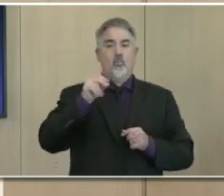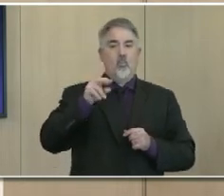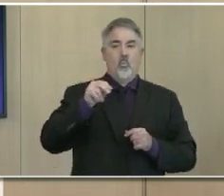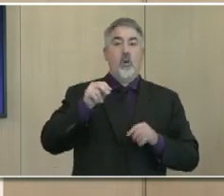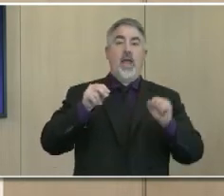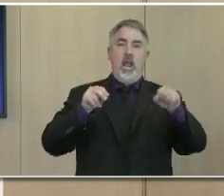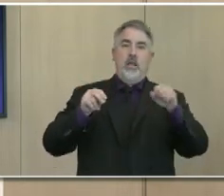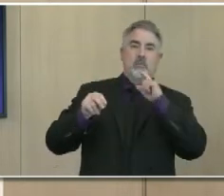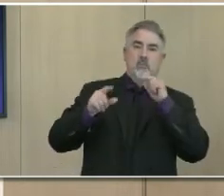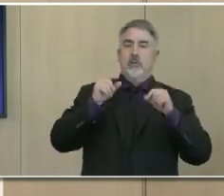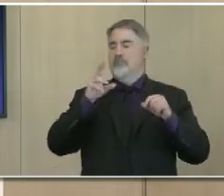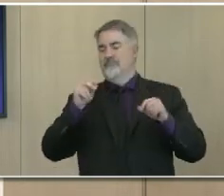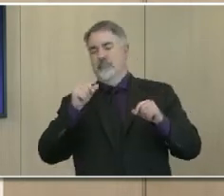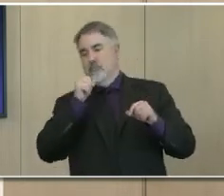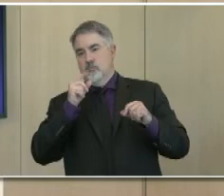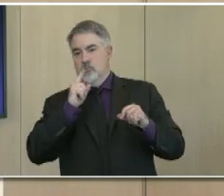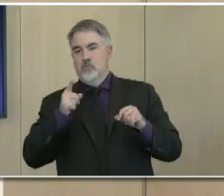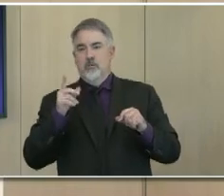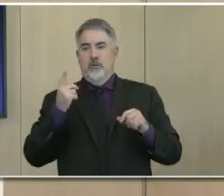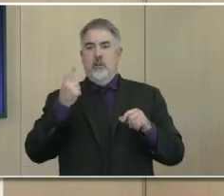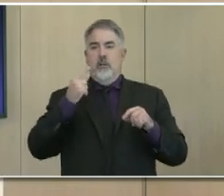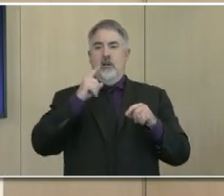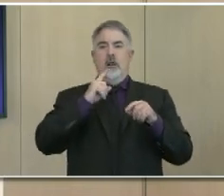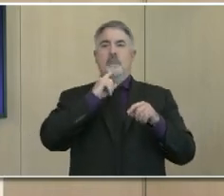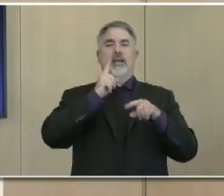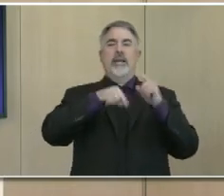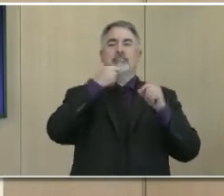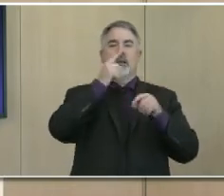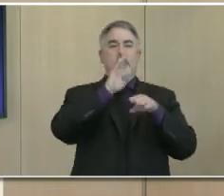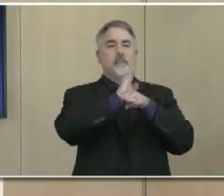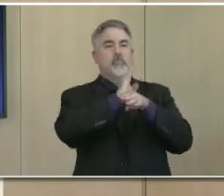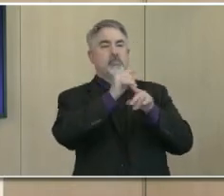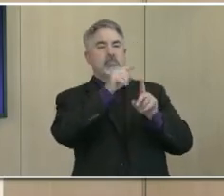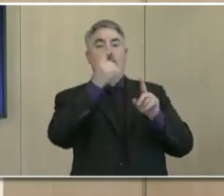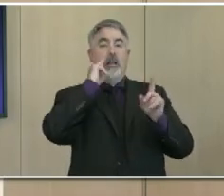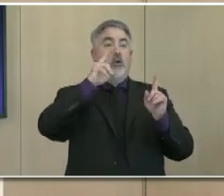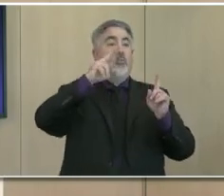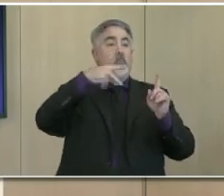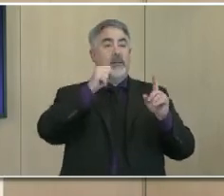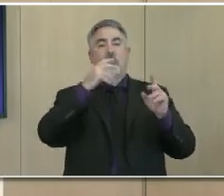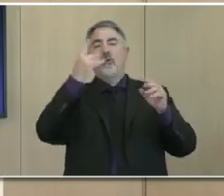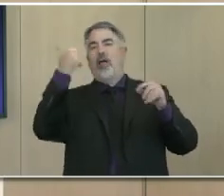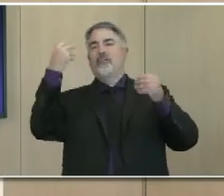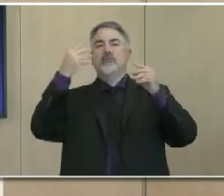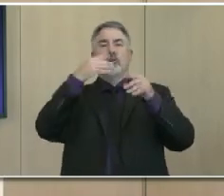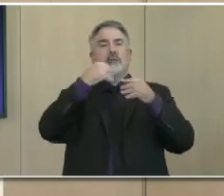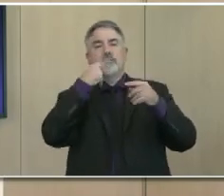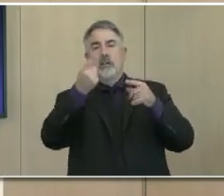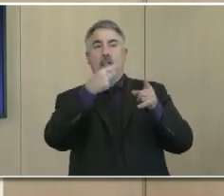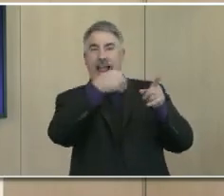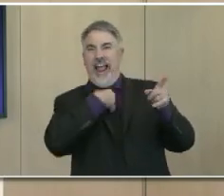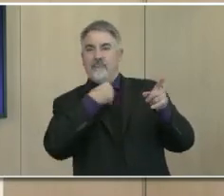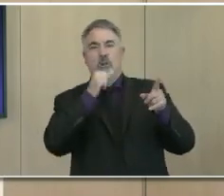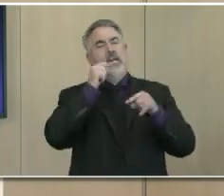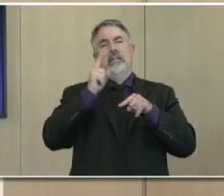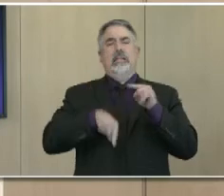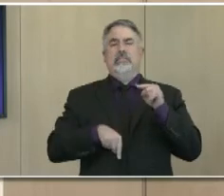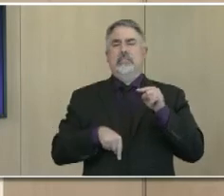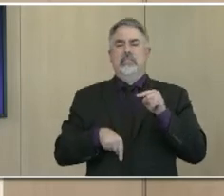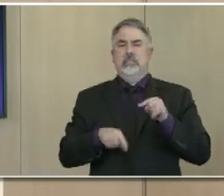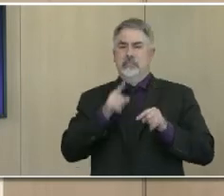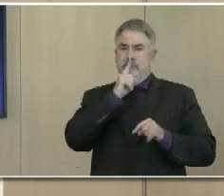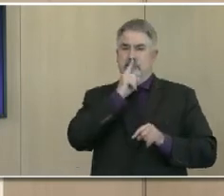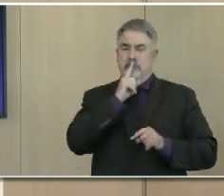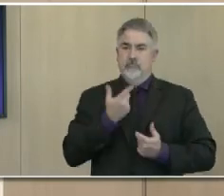locations, business locations. It is up to the business to do that. But this virus is throughout the